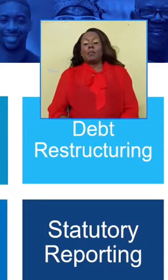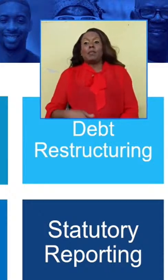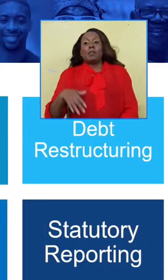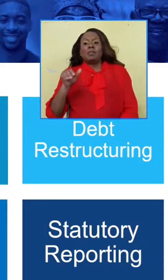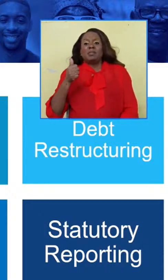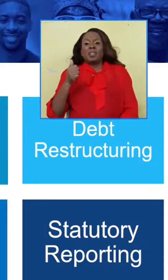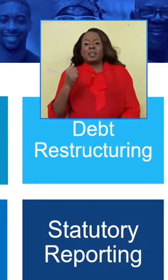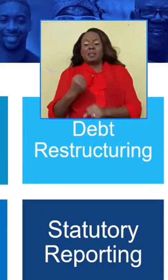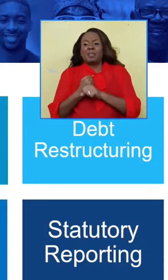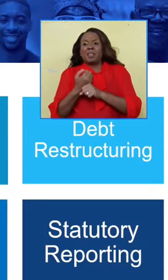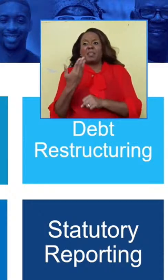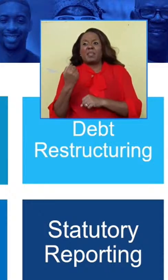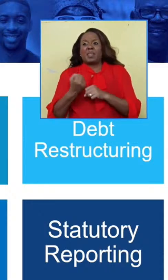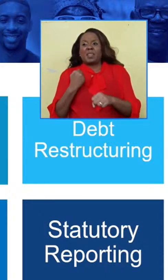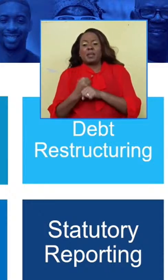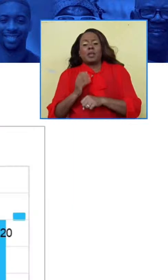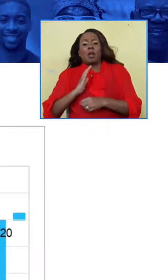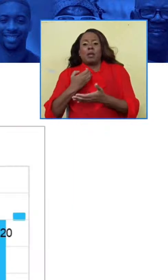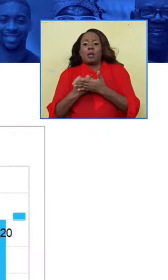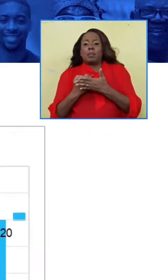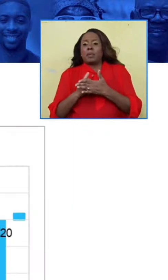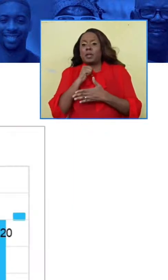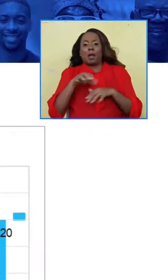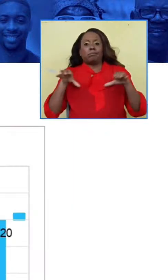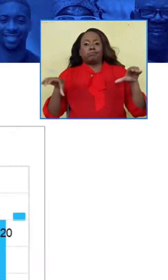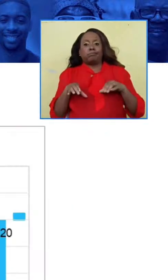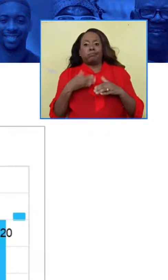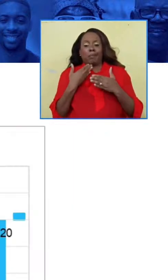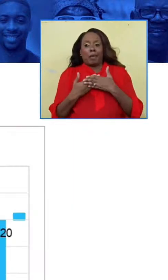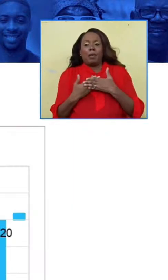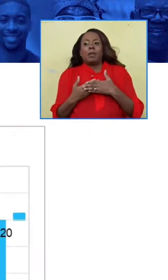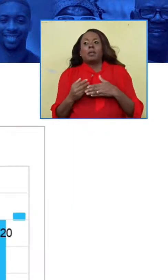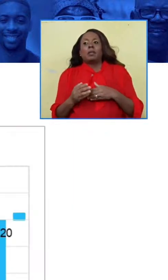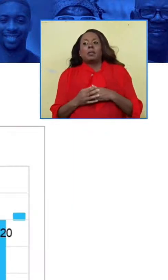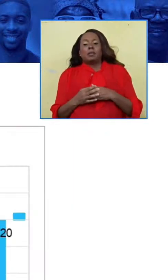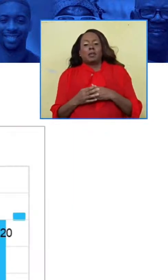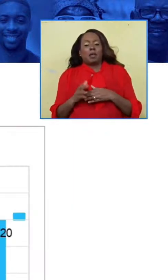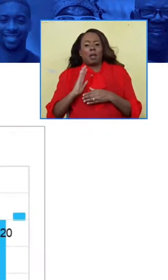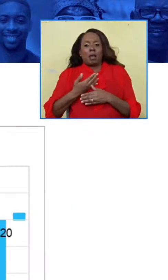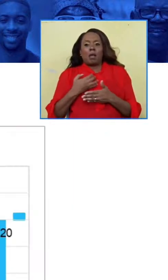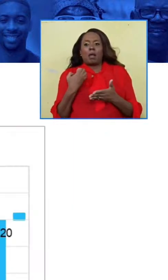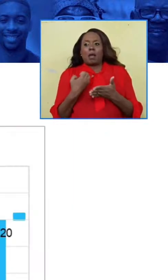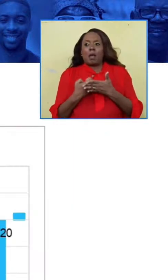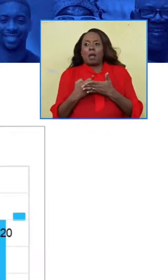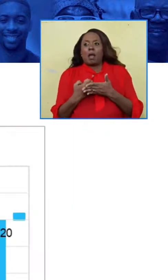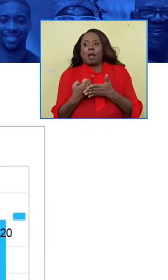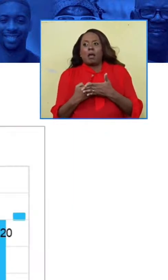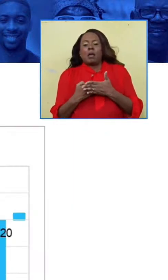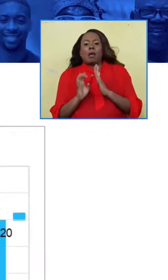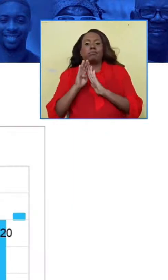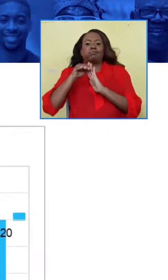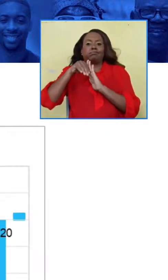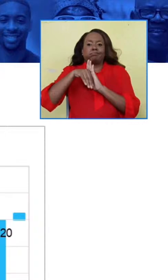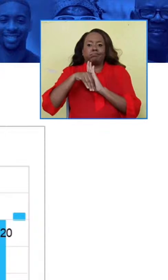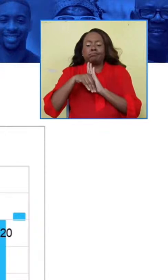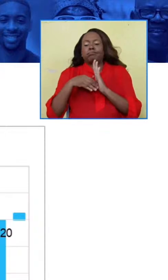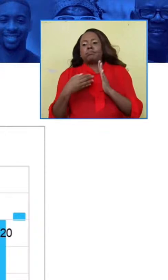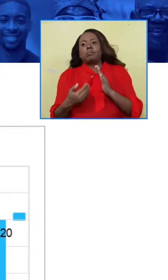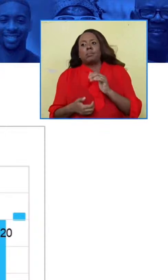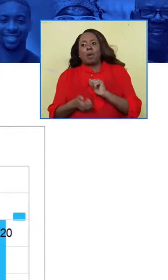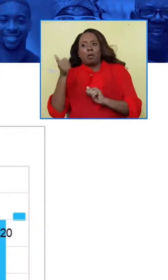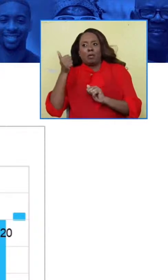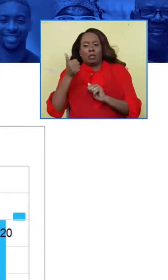15 years. Employment levels are down. The economy has contracted in more years than it has